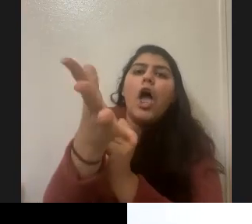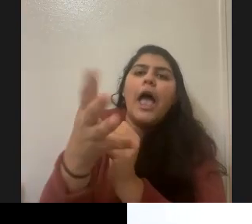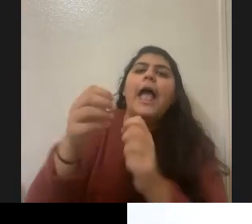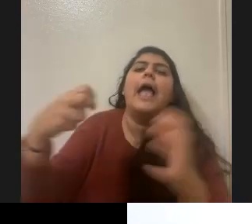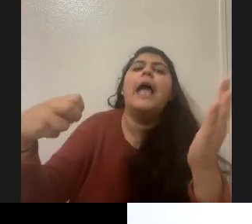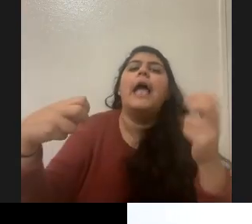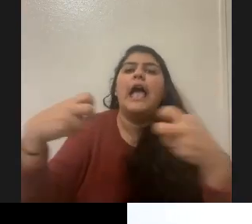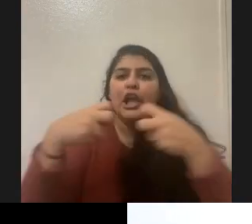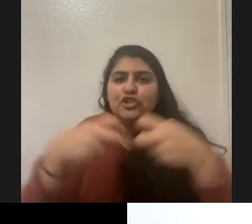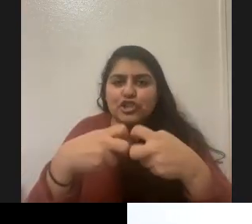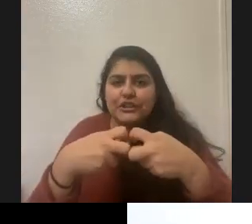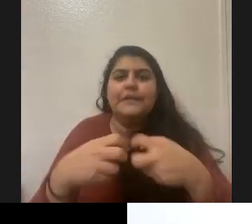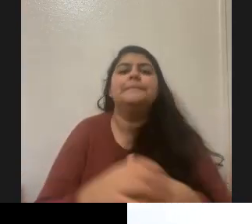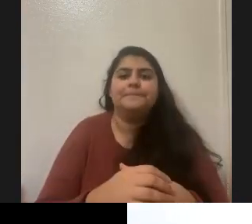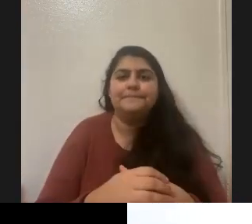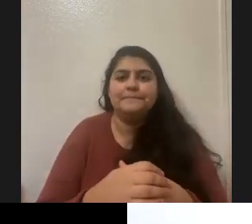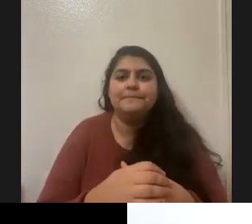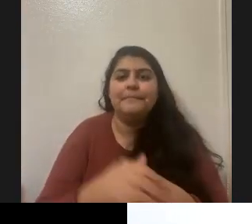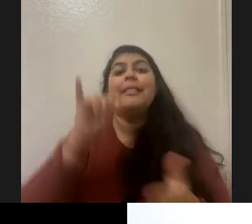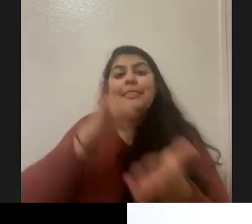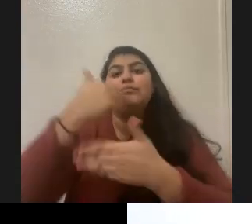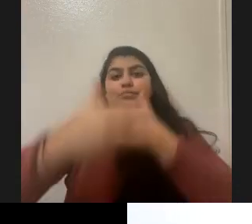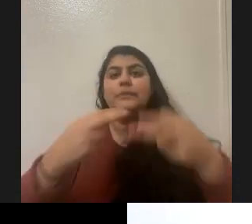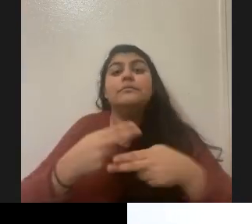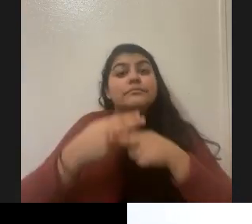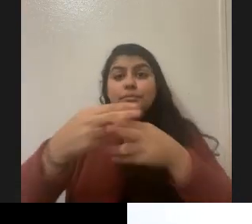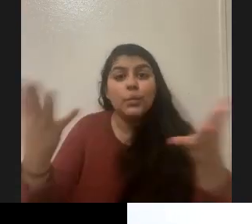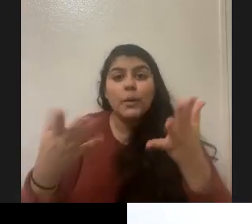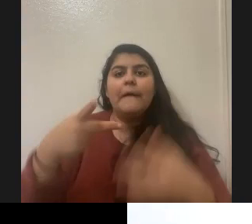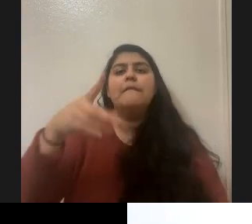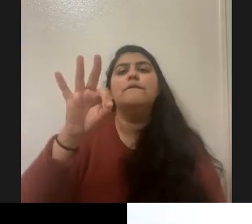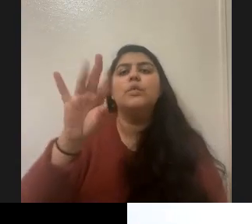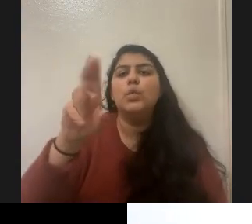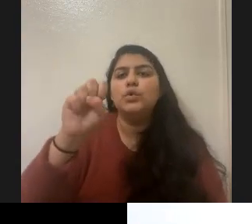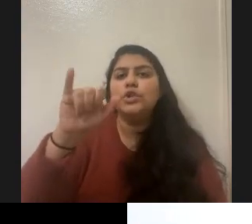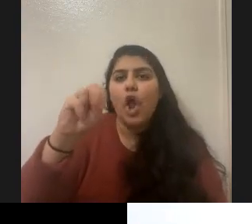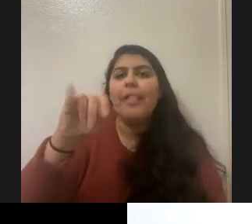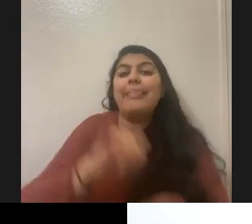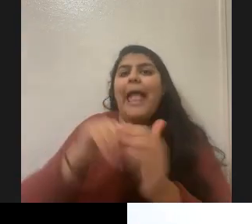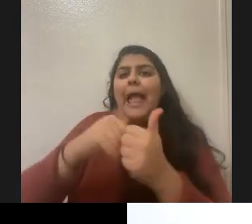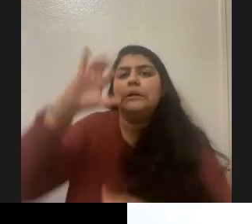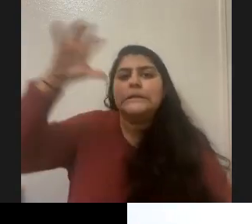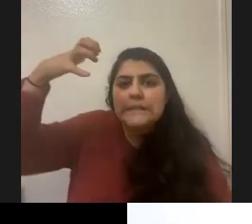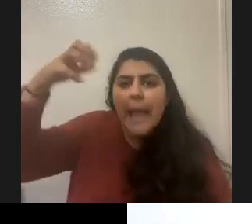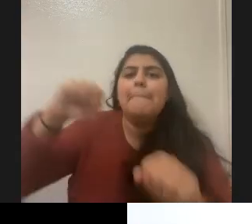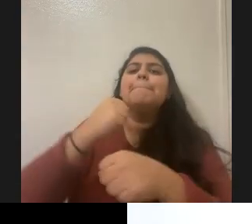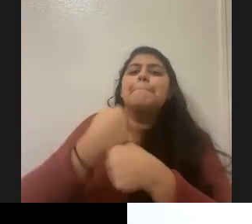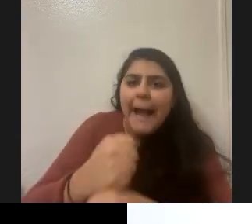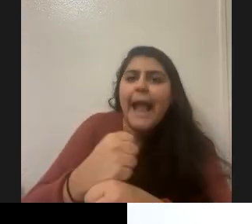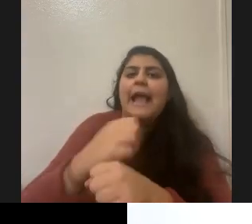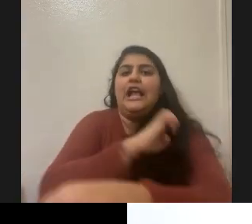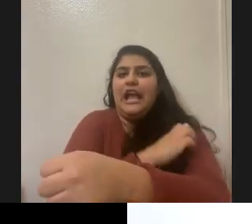our sun actually, and that process is called fusion. So that's how our sun actually makes energy. And we want to do something similar on